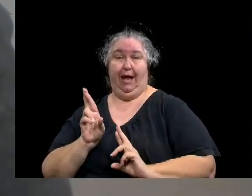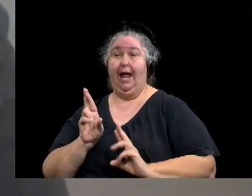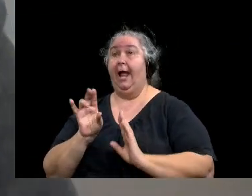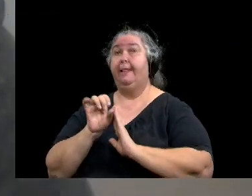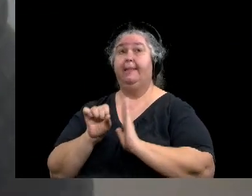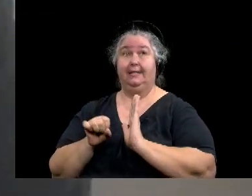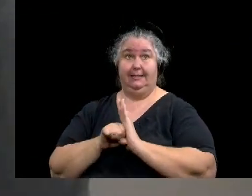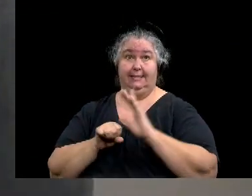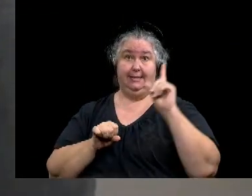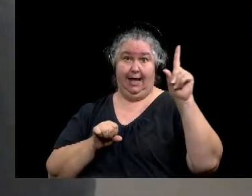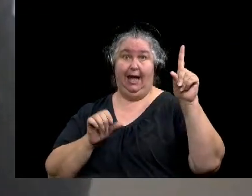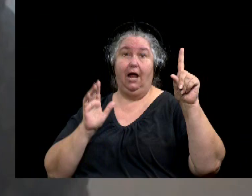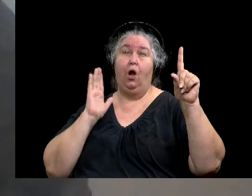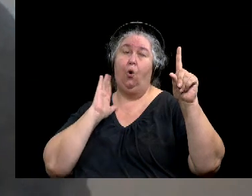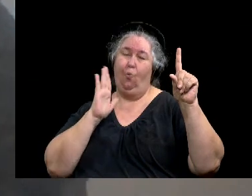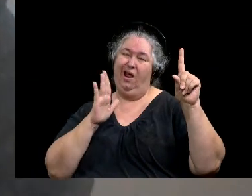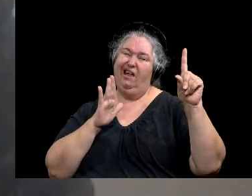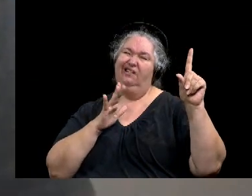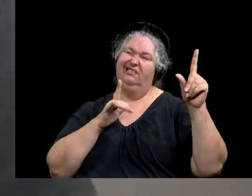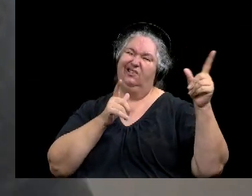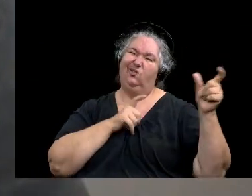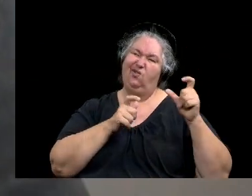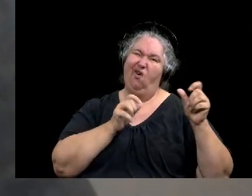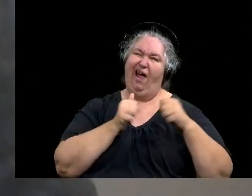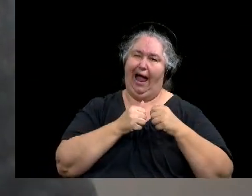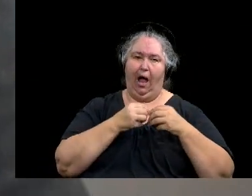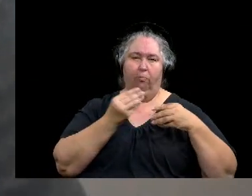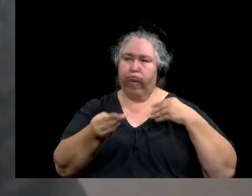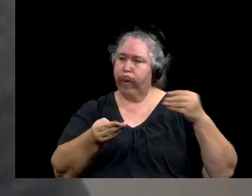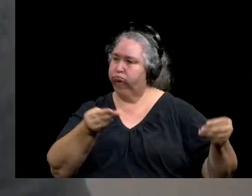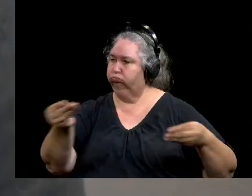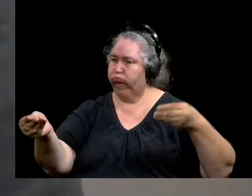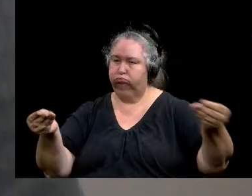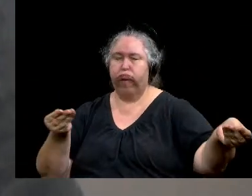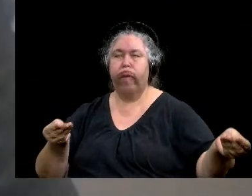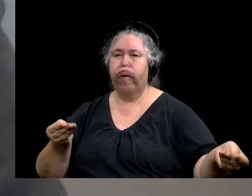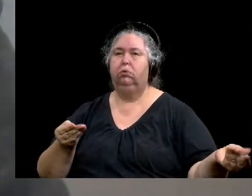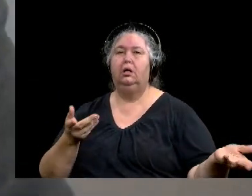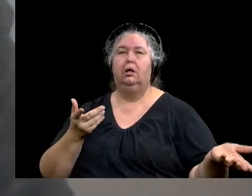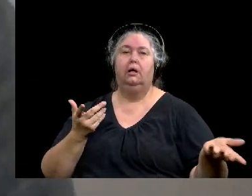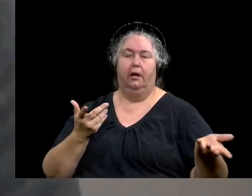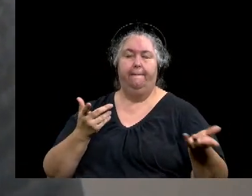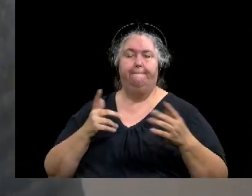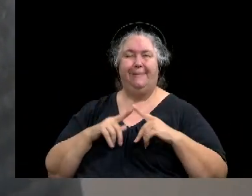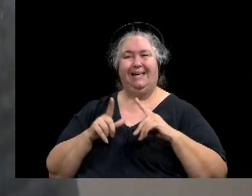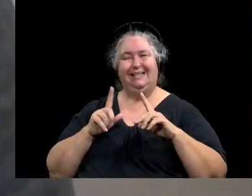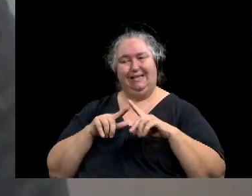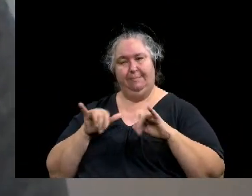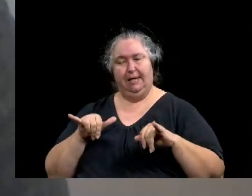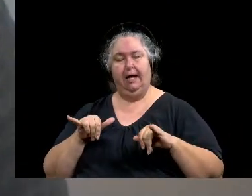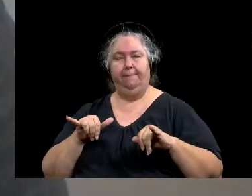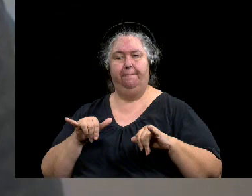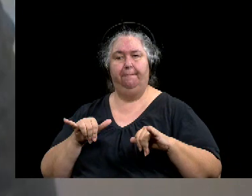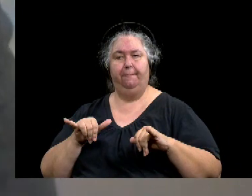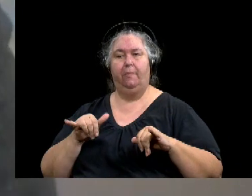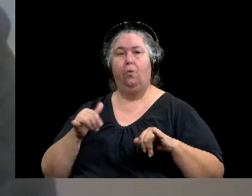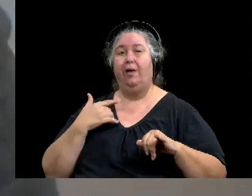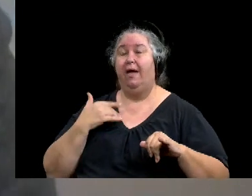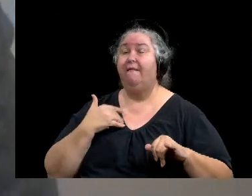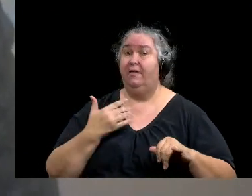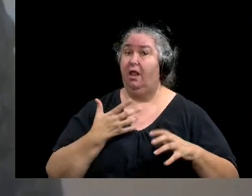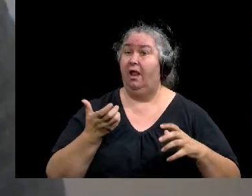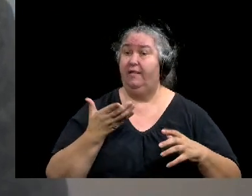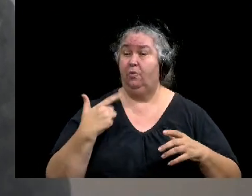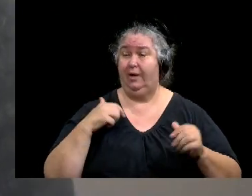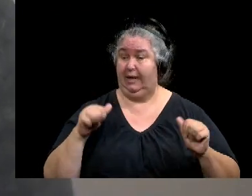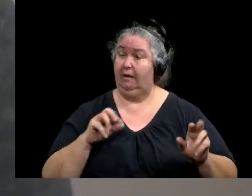is going to really dictate a lot of how this gets rolled out. But at the same time, there's going to be a lot of things that we can do,